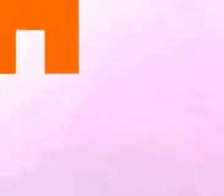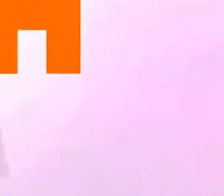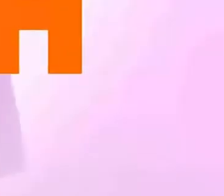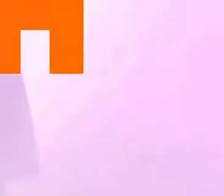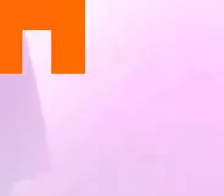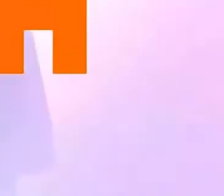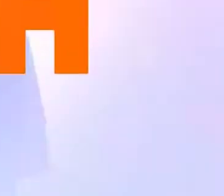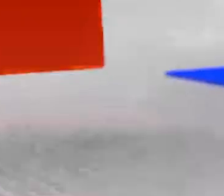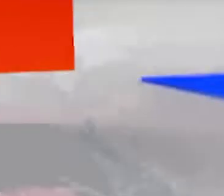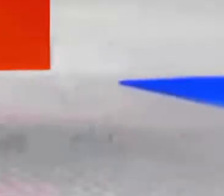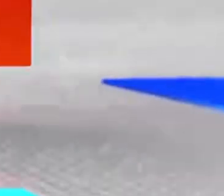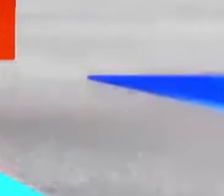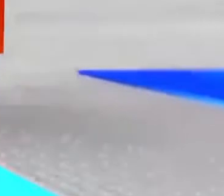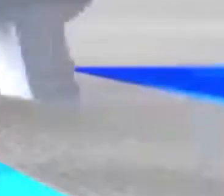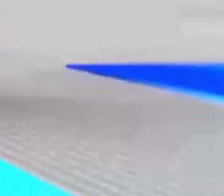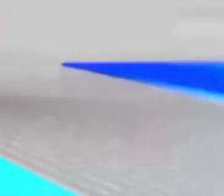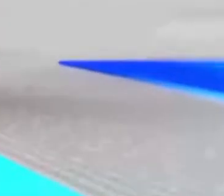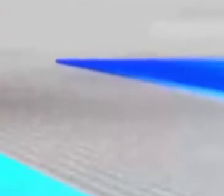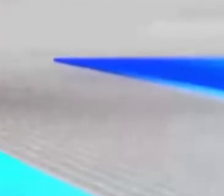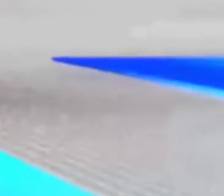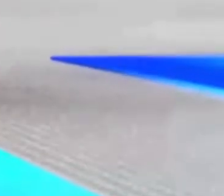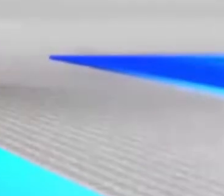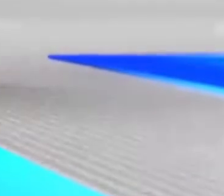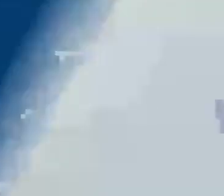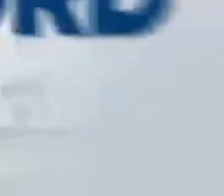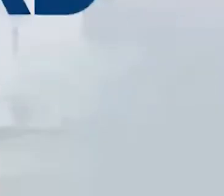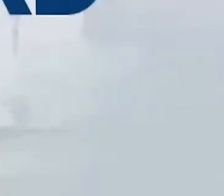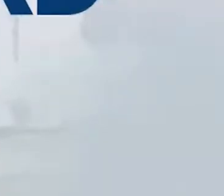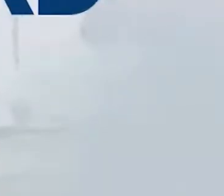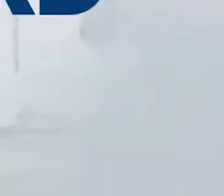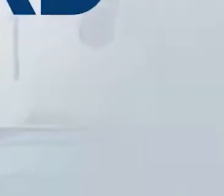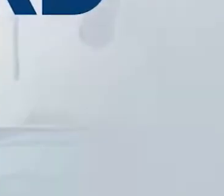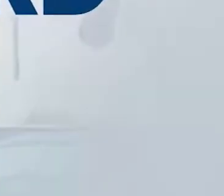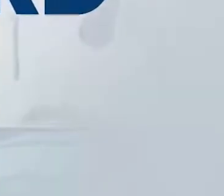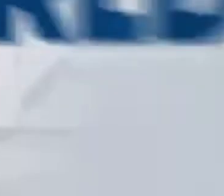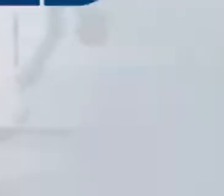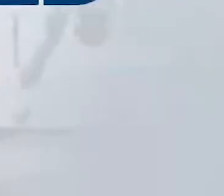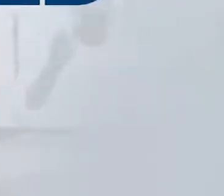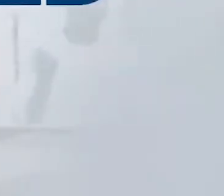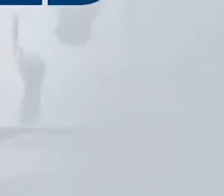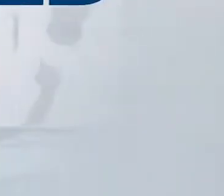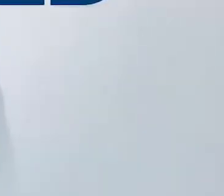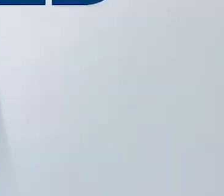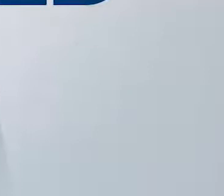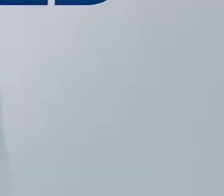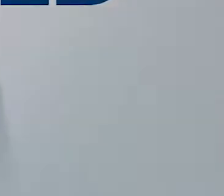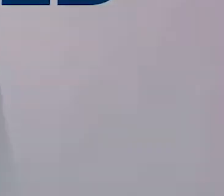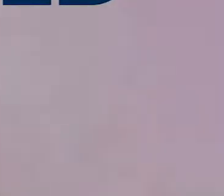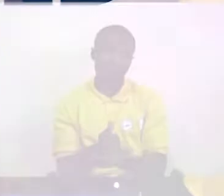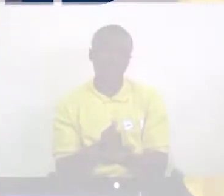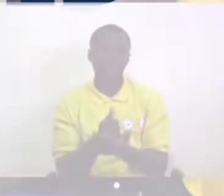radiant church. Welcome to Pentecost Hour, God's timely word for our dying